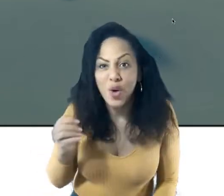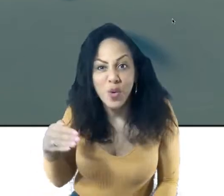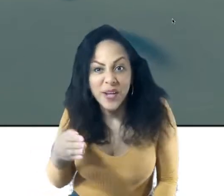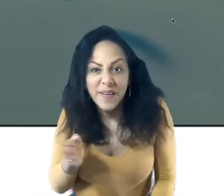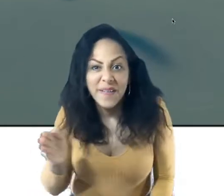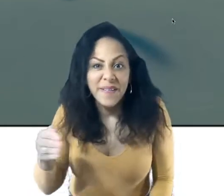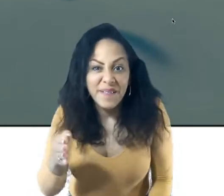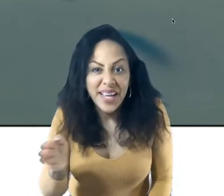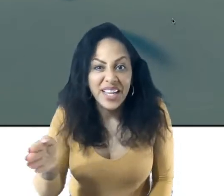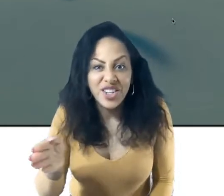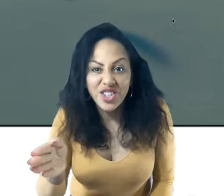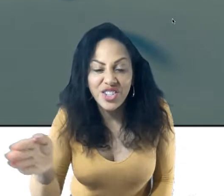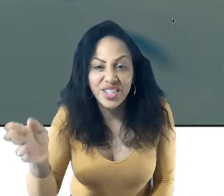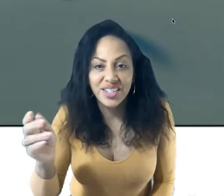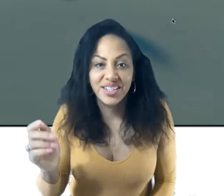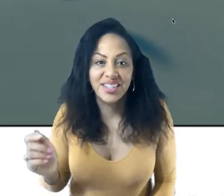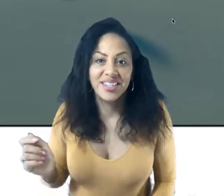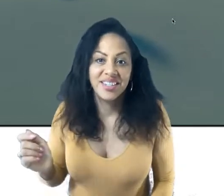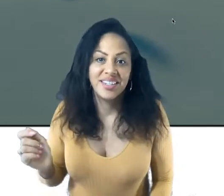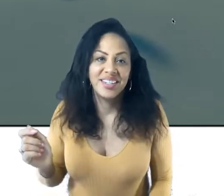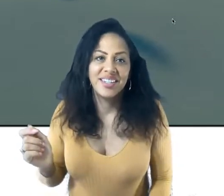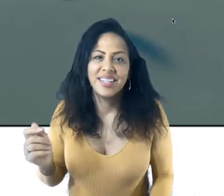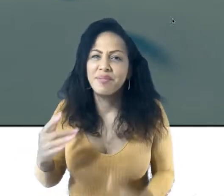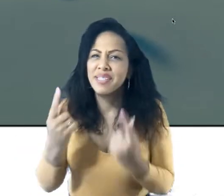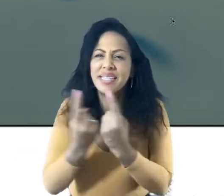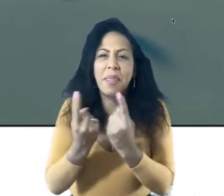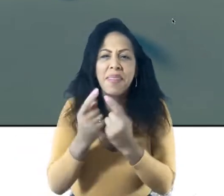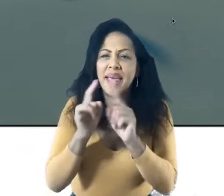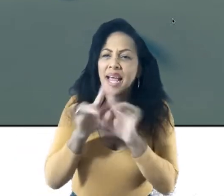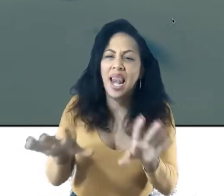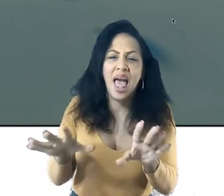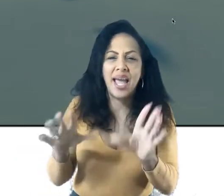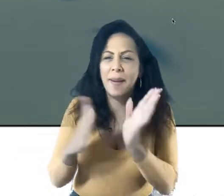name for it. It was something like mullies, but it was